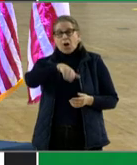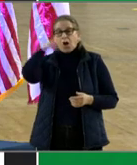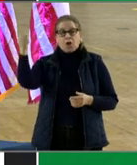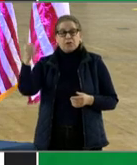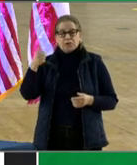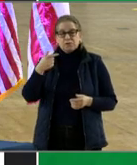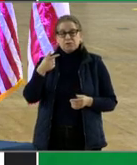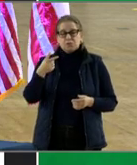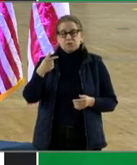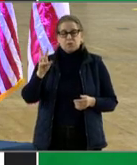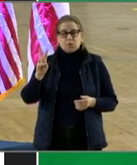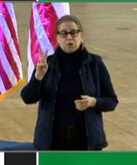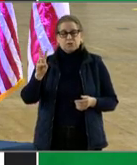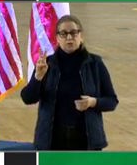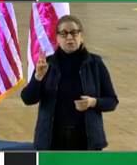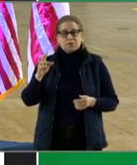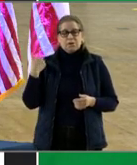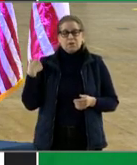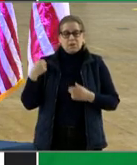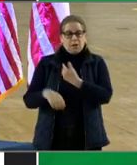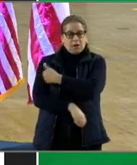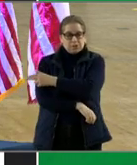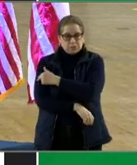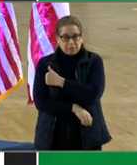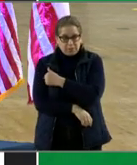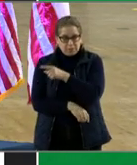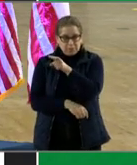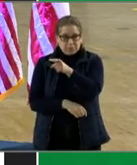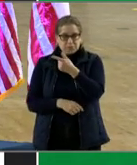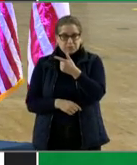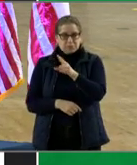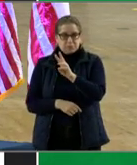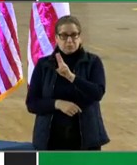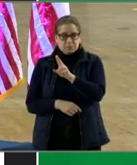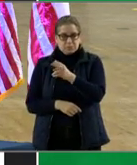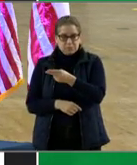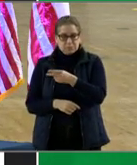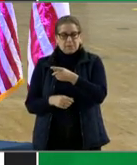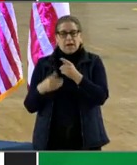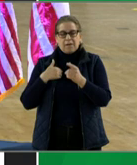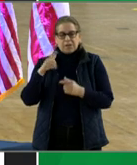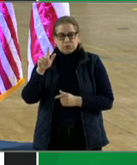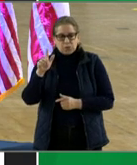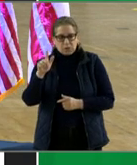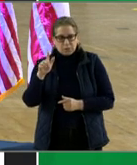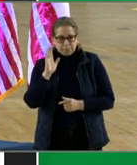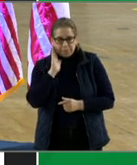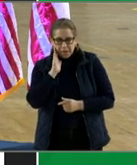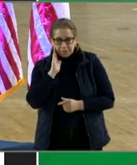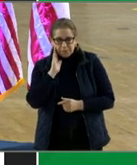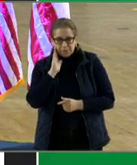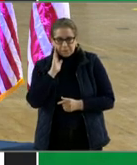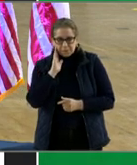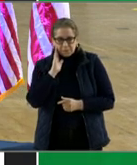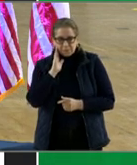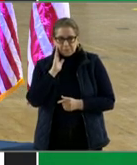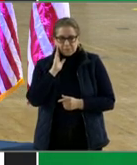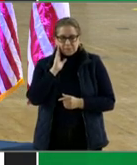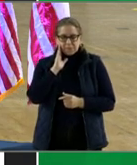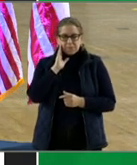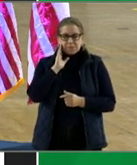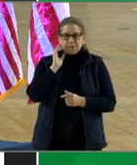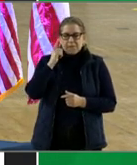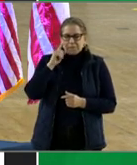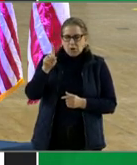with 421 beds, that type of facility being used exclusively for ICU and